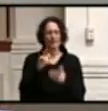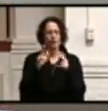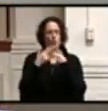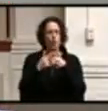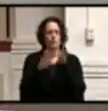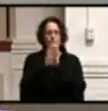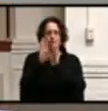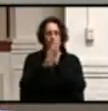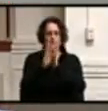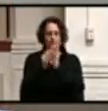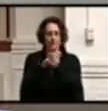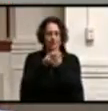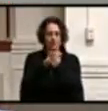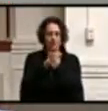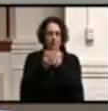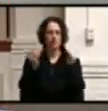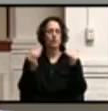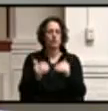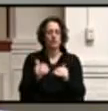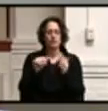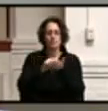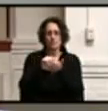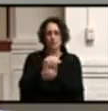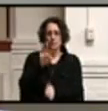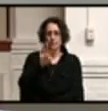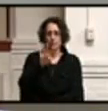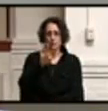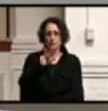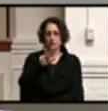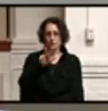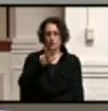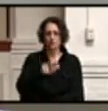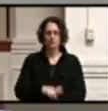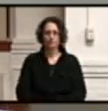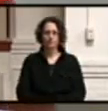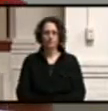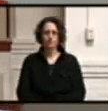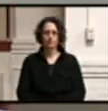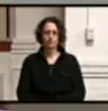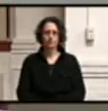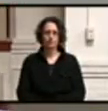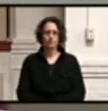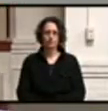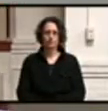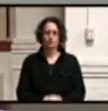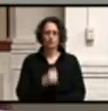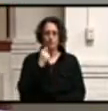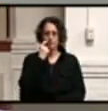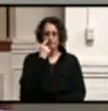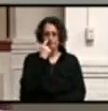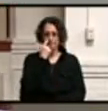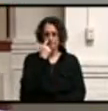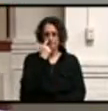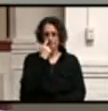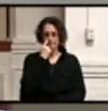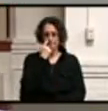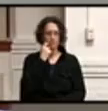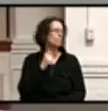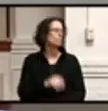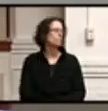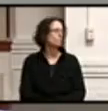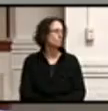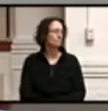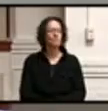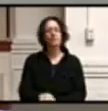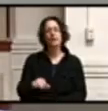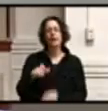page 43, you can see the these are the first six funds that make up our